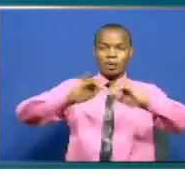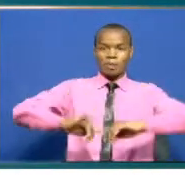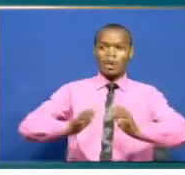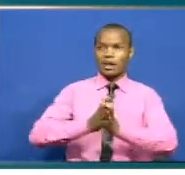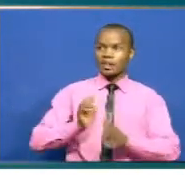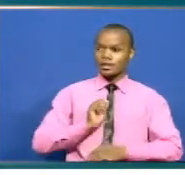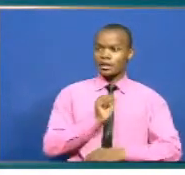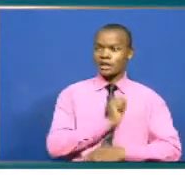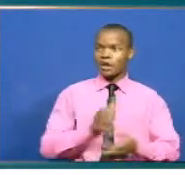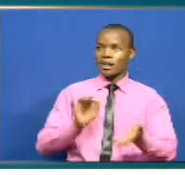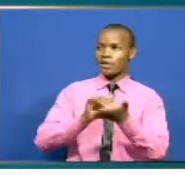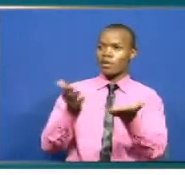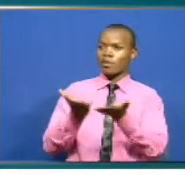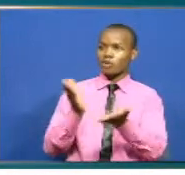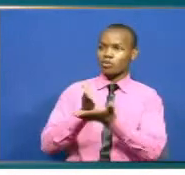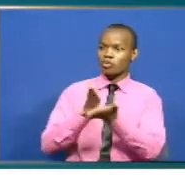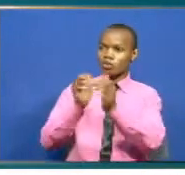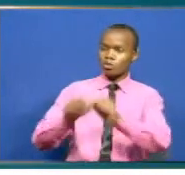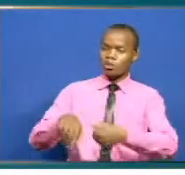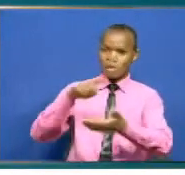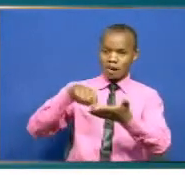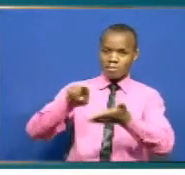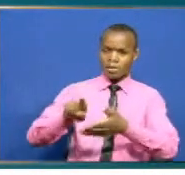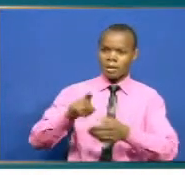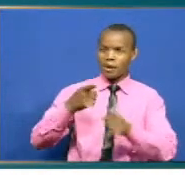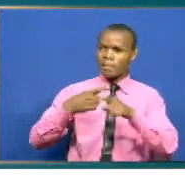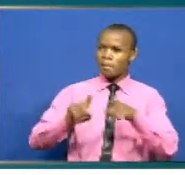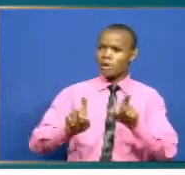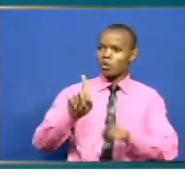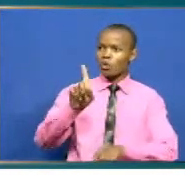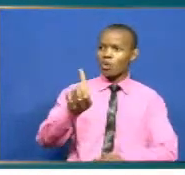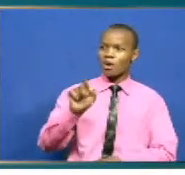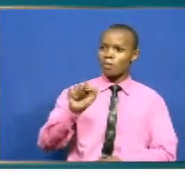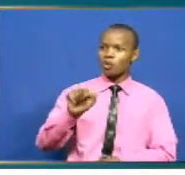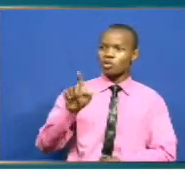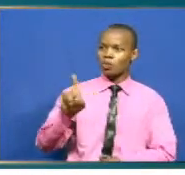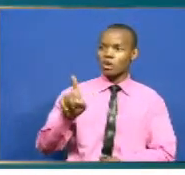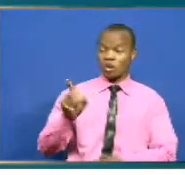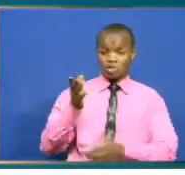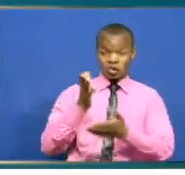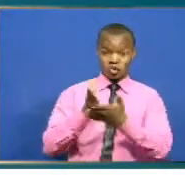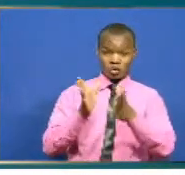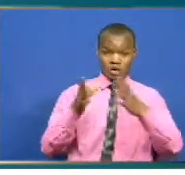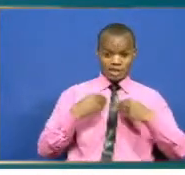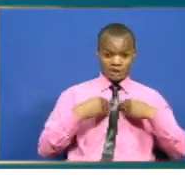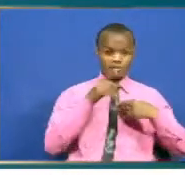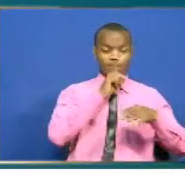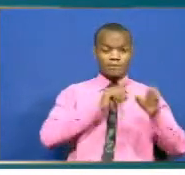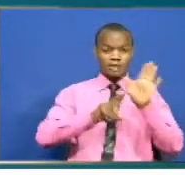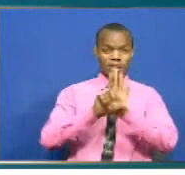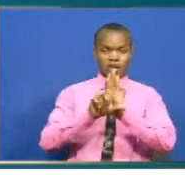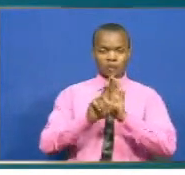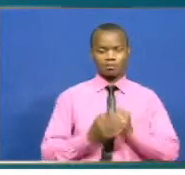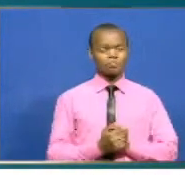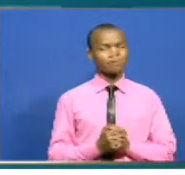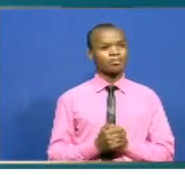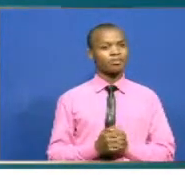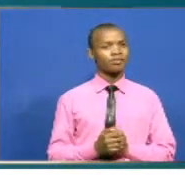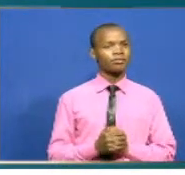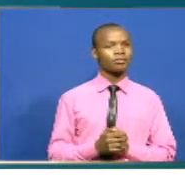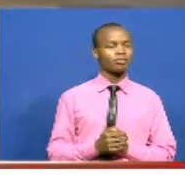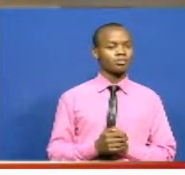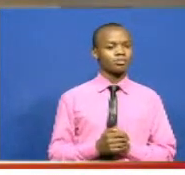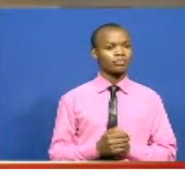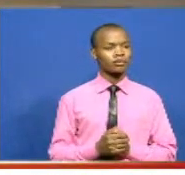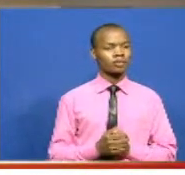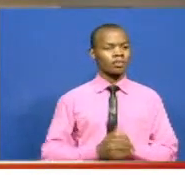where it will head to. But 1.1 put it to the threshold required in the legal sense. But still, those who are